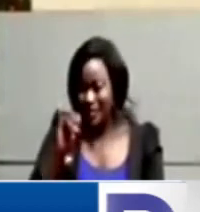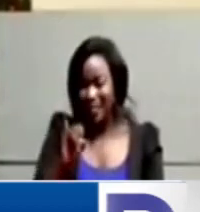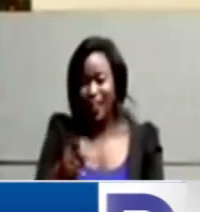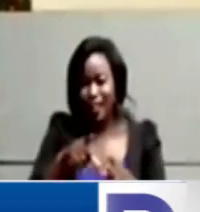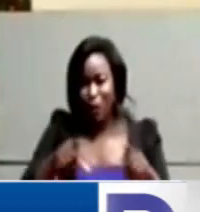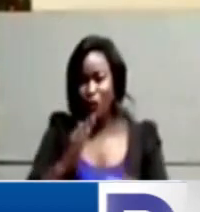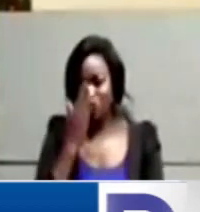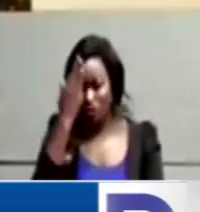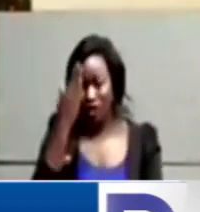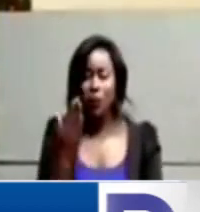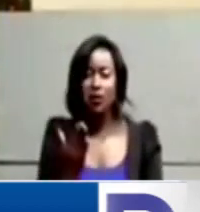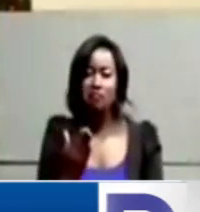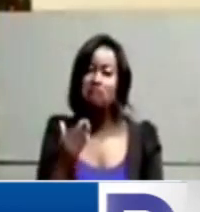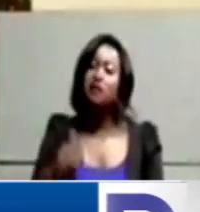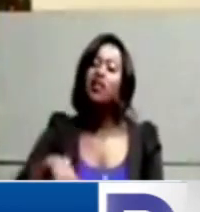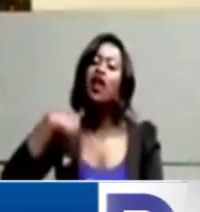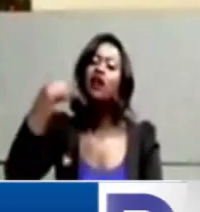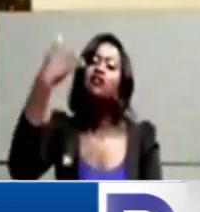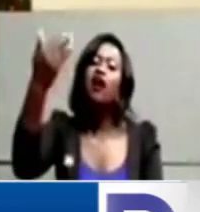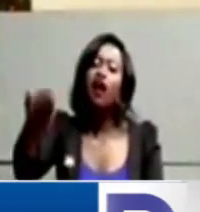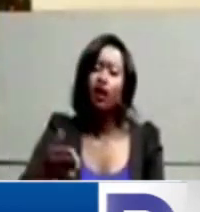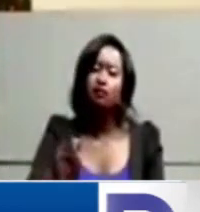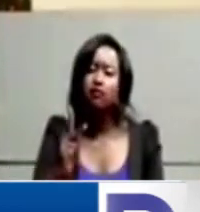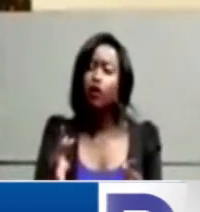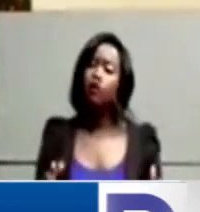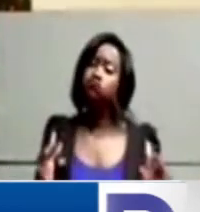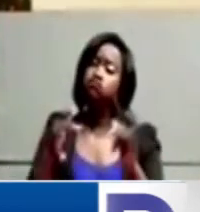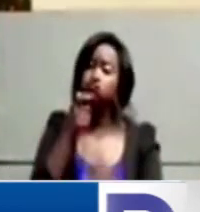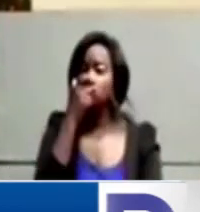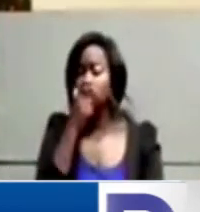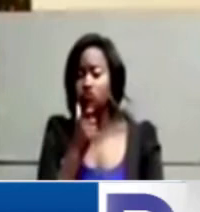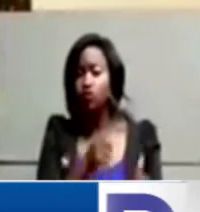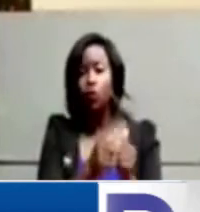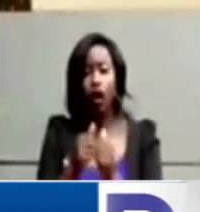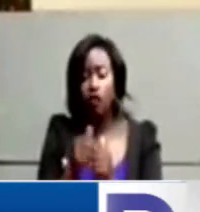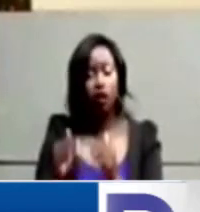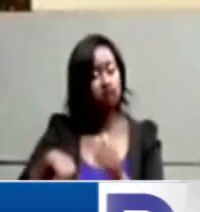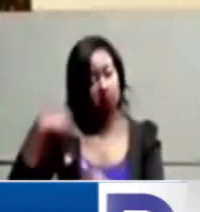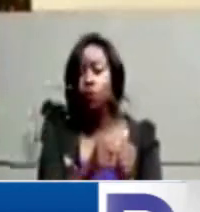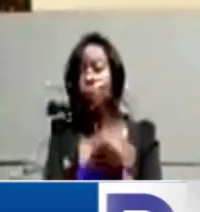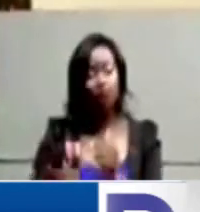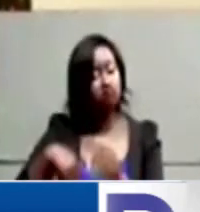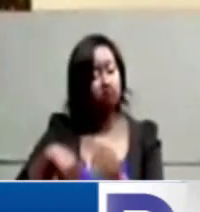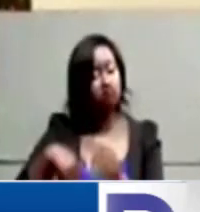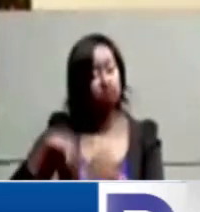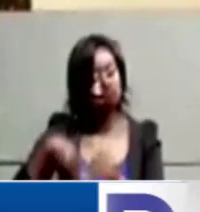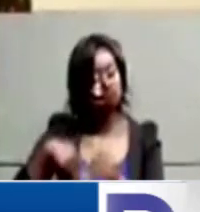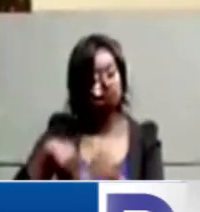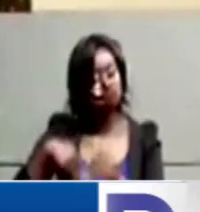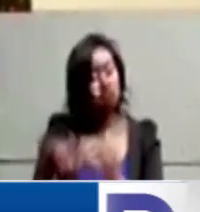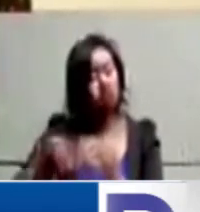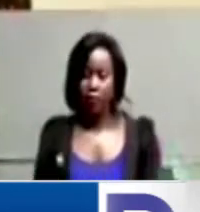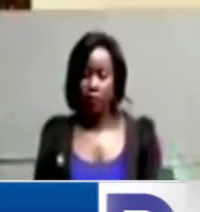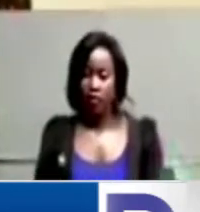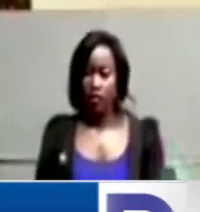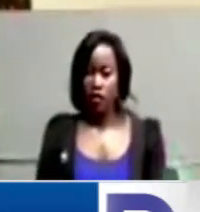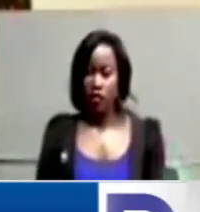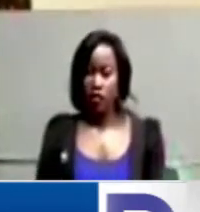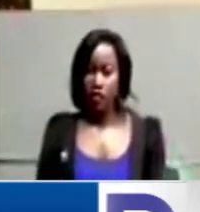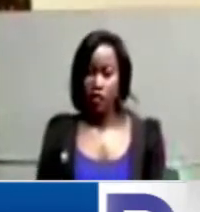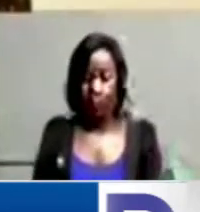kungubaga, the echosi, as they call it in Yankore, would be late when the